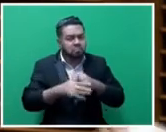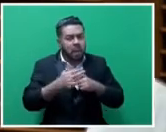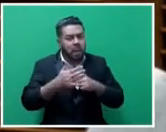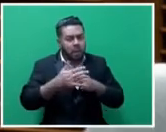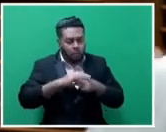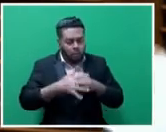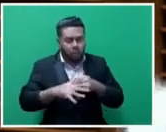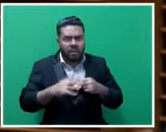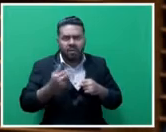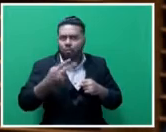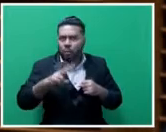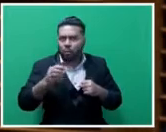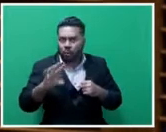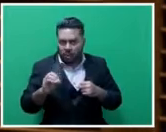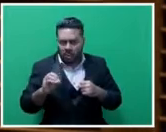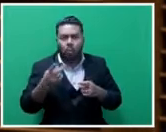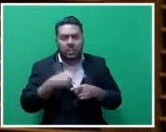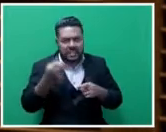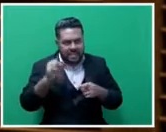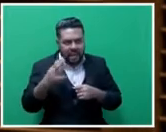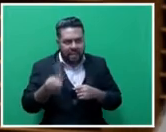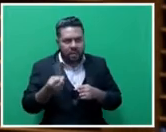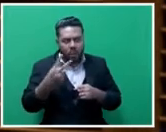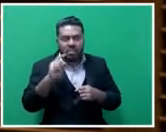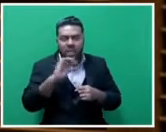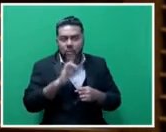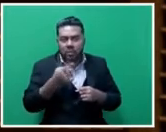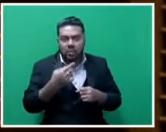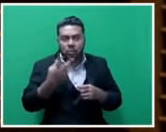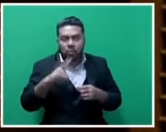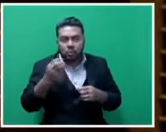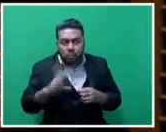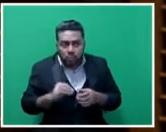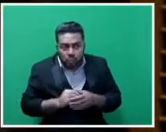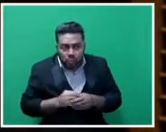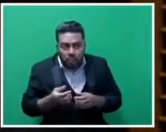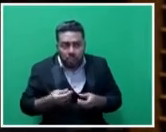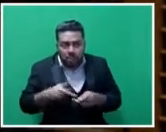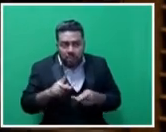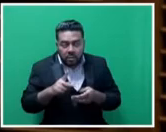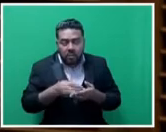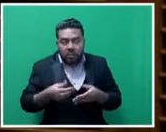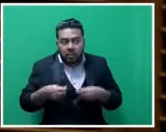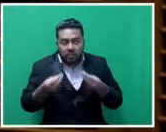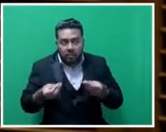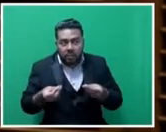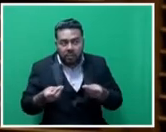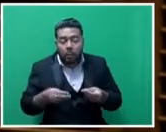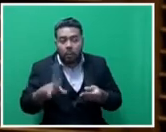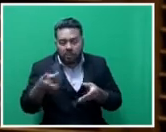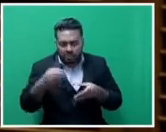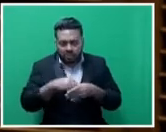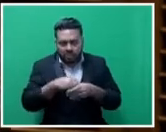actually still had 1,458 building permits that were issued, which means investor interest in Fiji